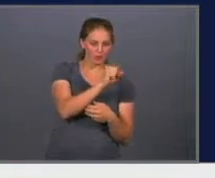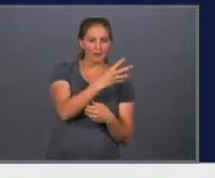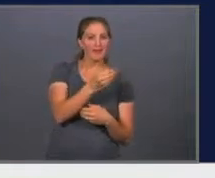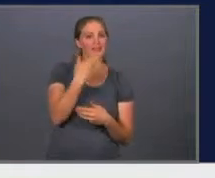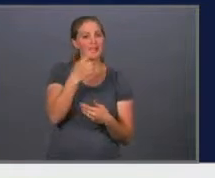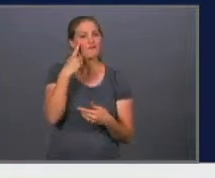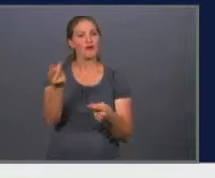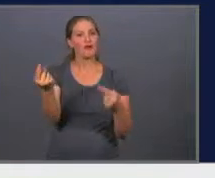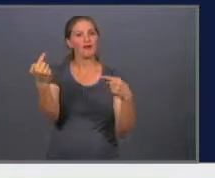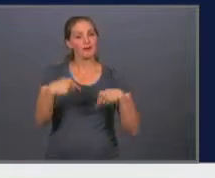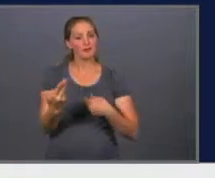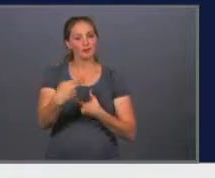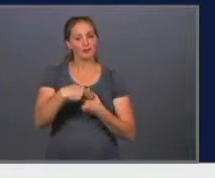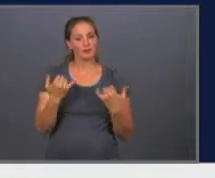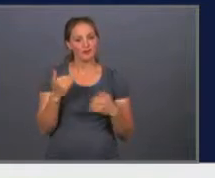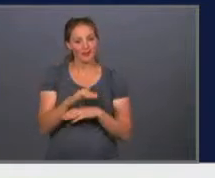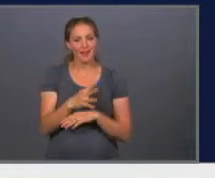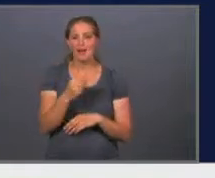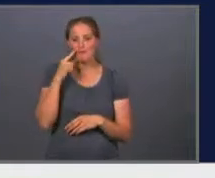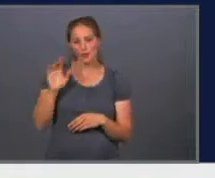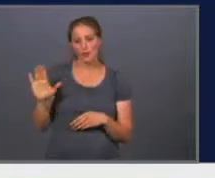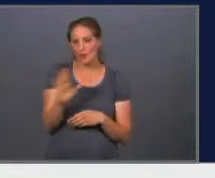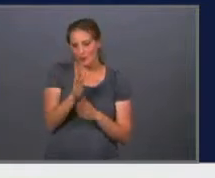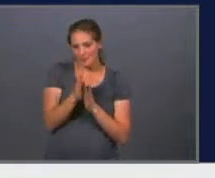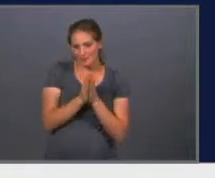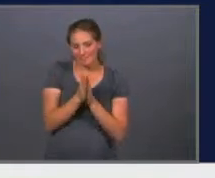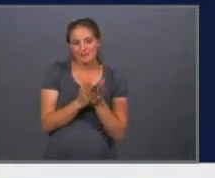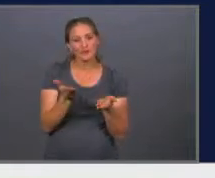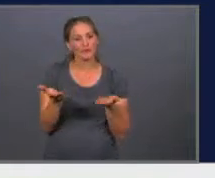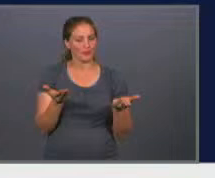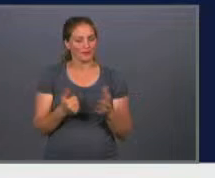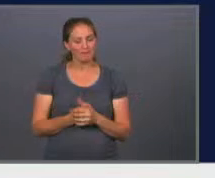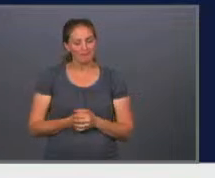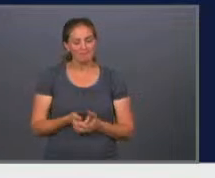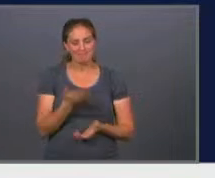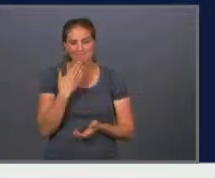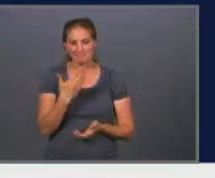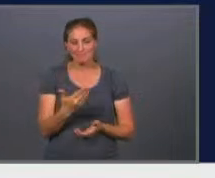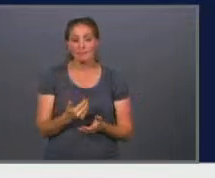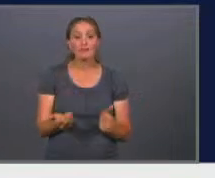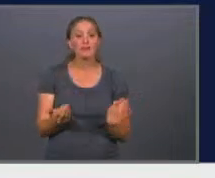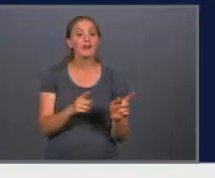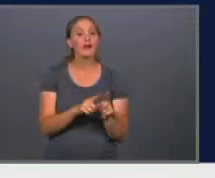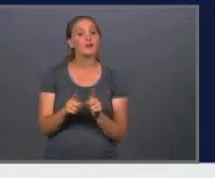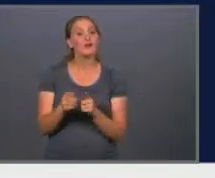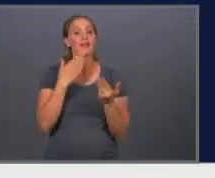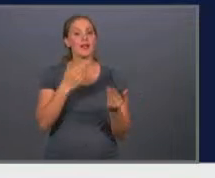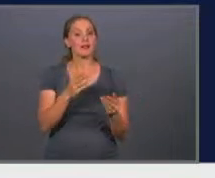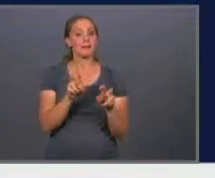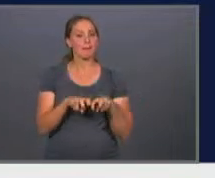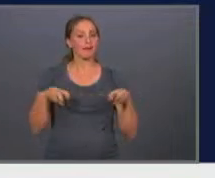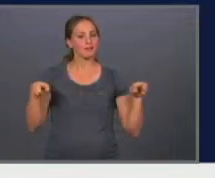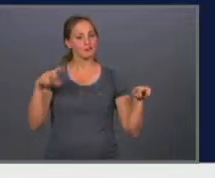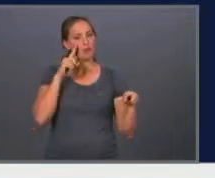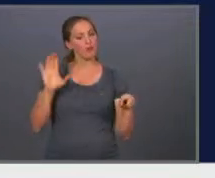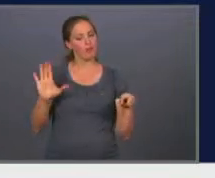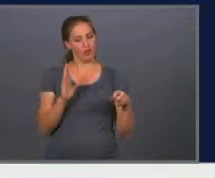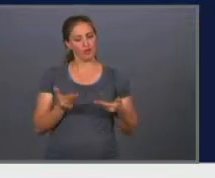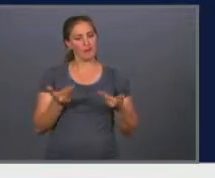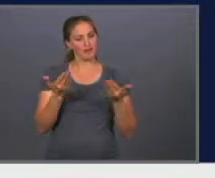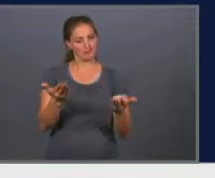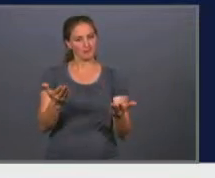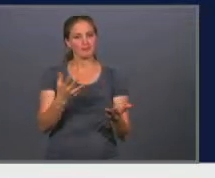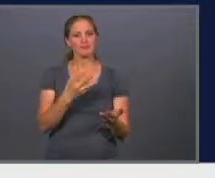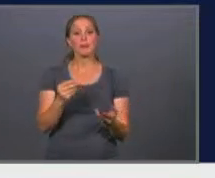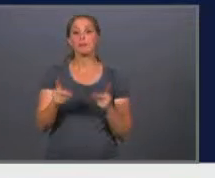participating tonight and also for your desire to serve. We appreciate that. We also want to thank our panelists for their contributions and those who